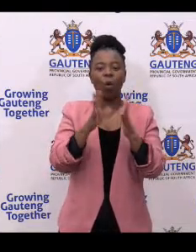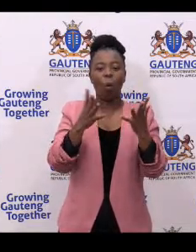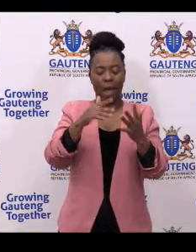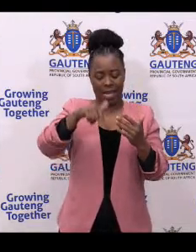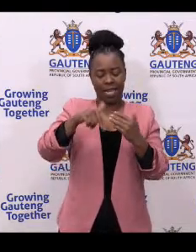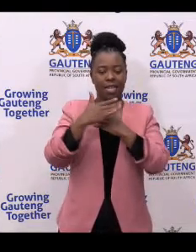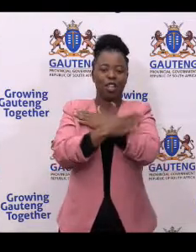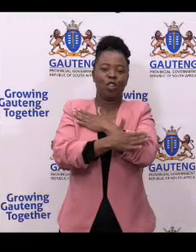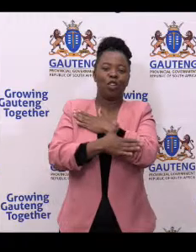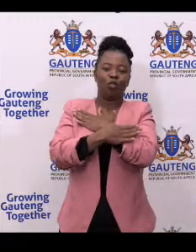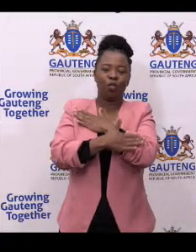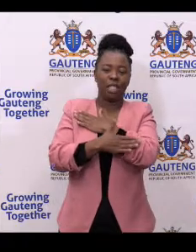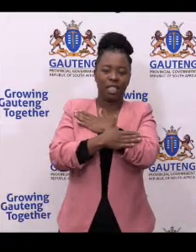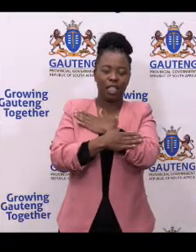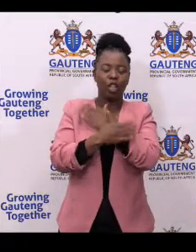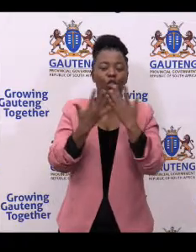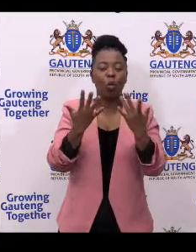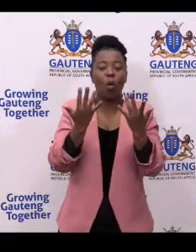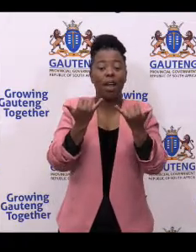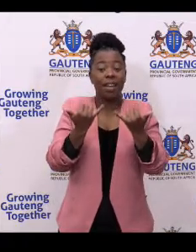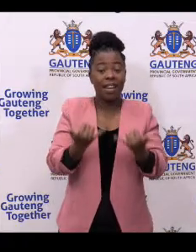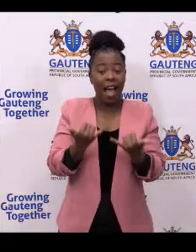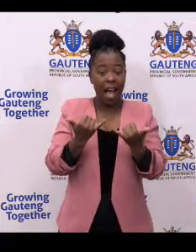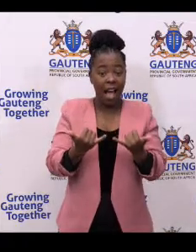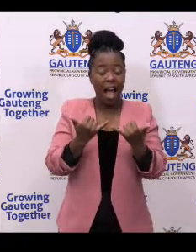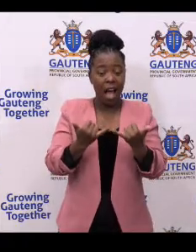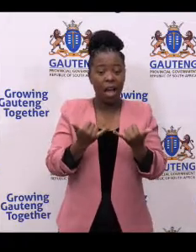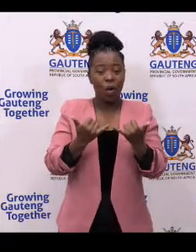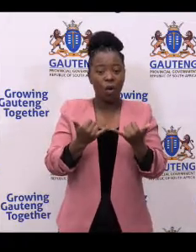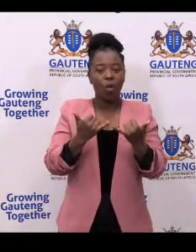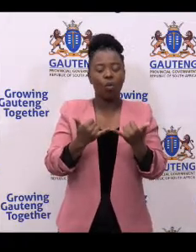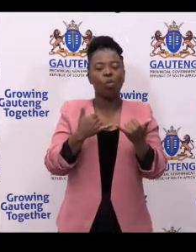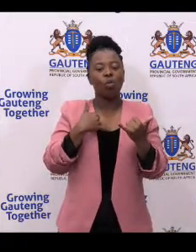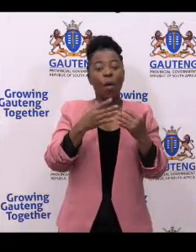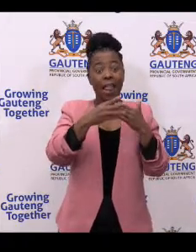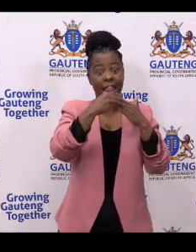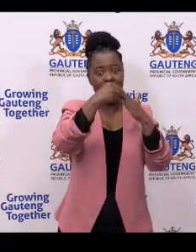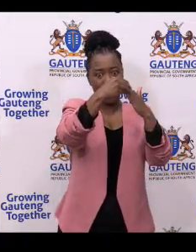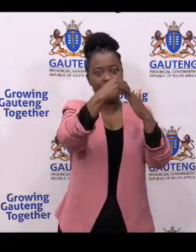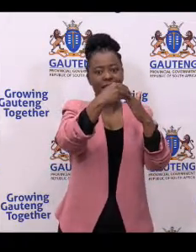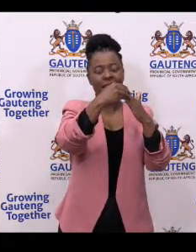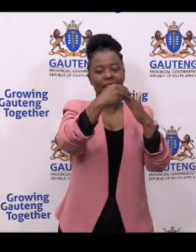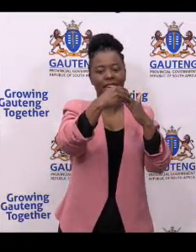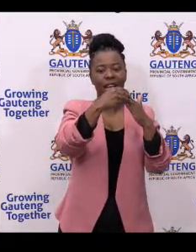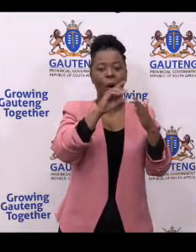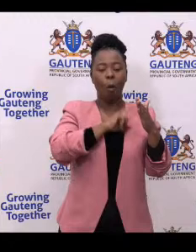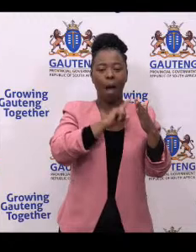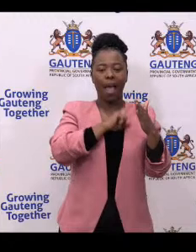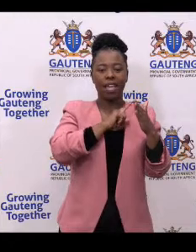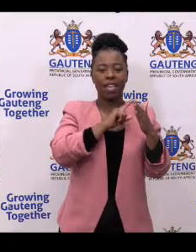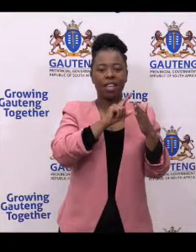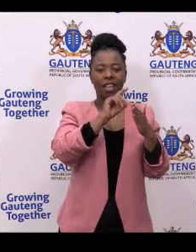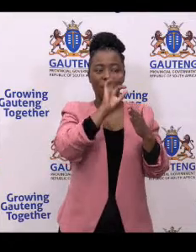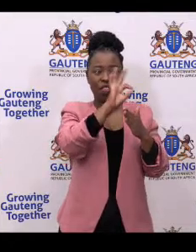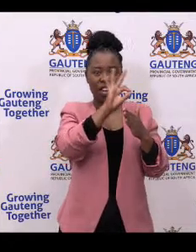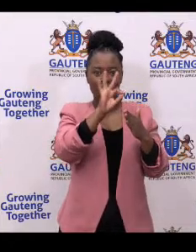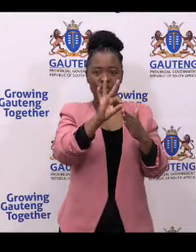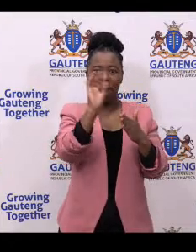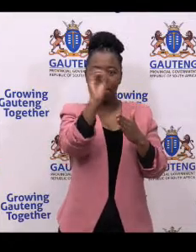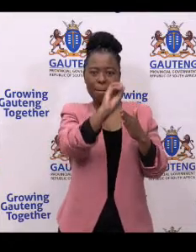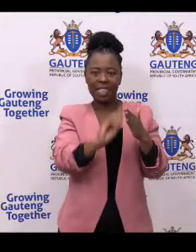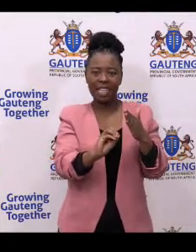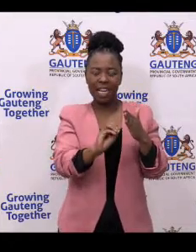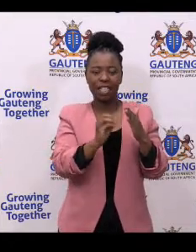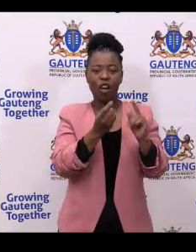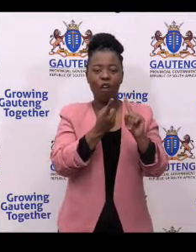country, we are now, the leading in terms of the recoveries, because of 33% of all recoveries are